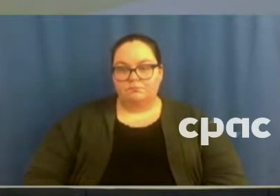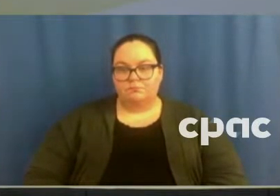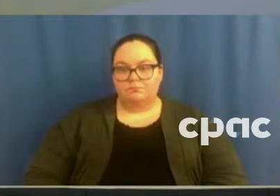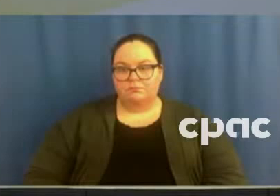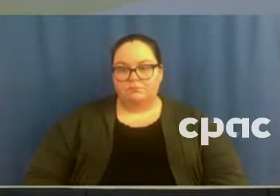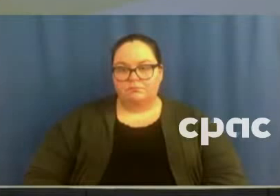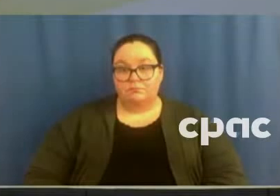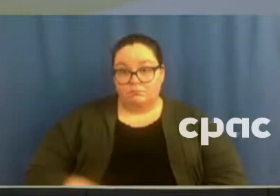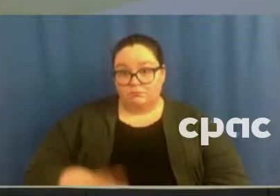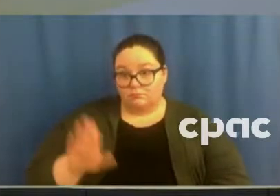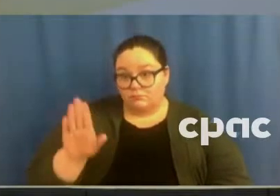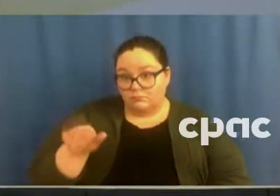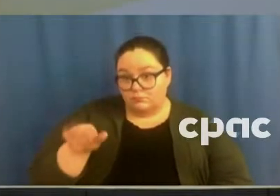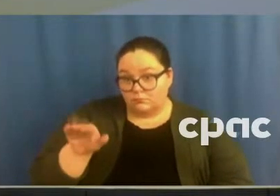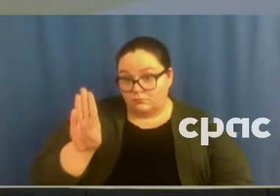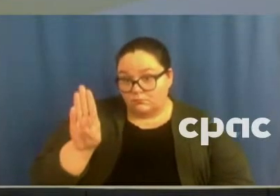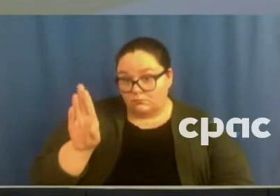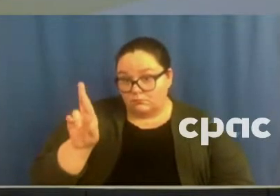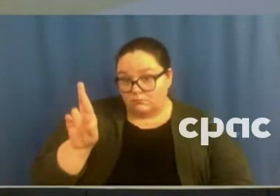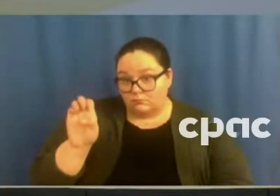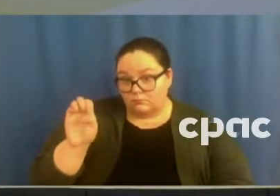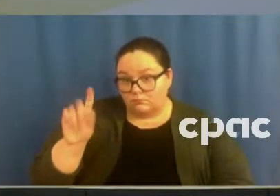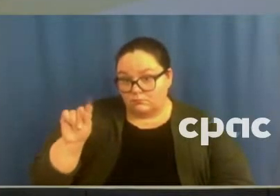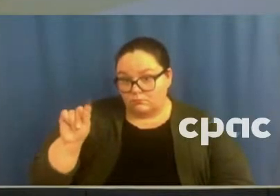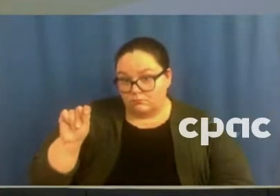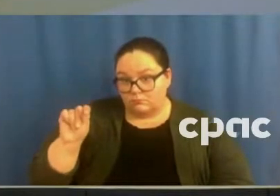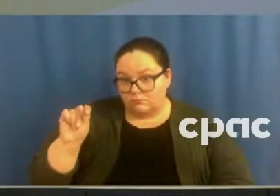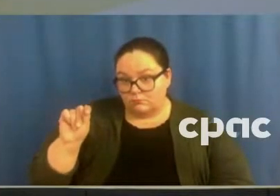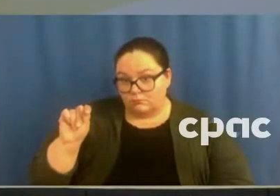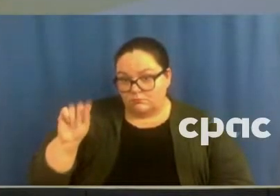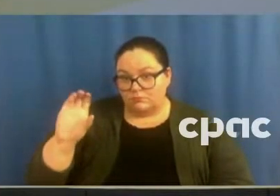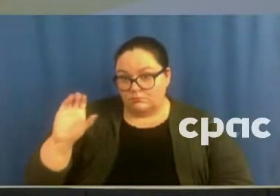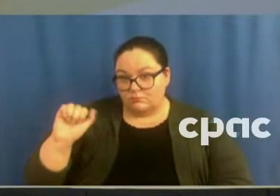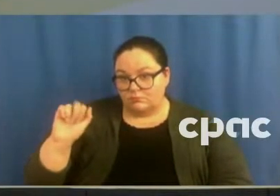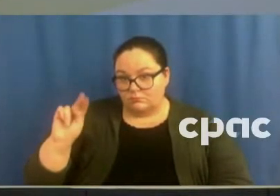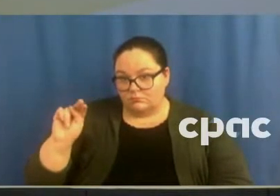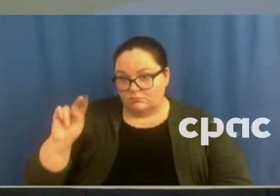Brett Bundell, Canadian Press.